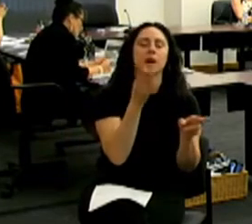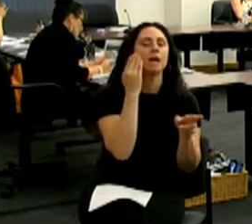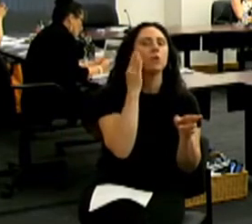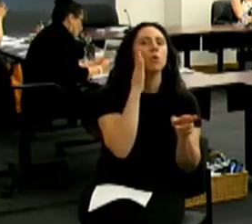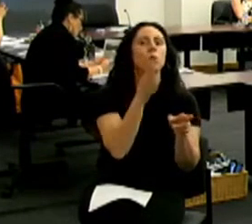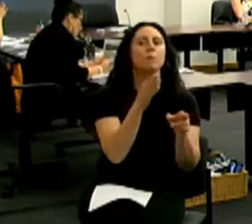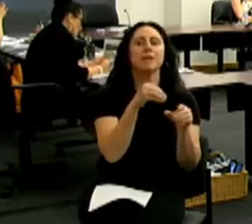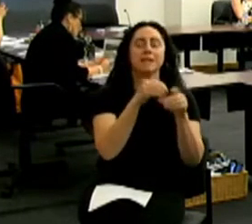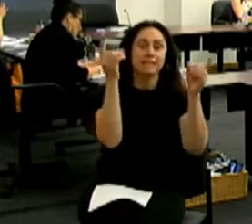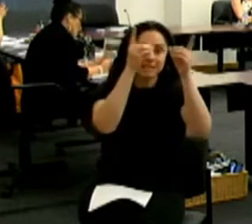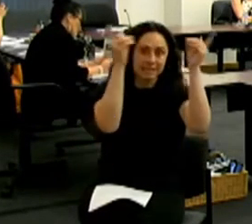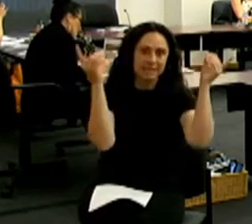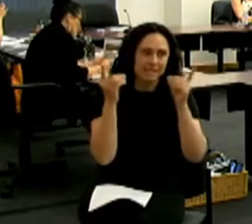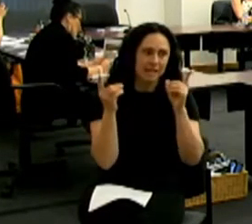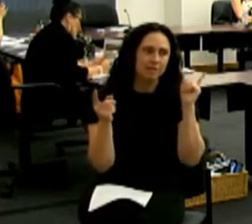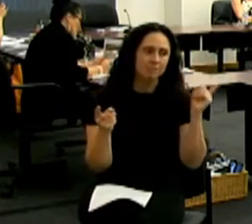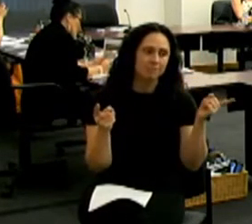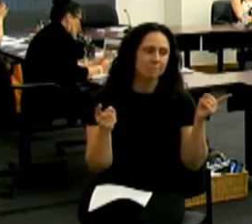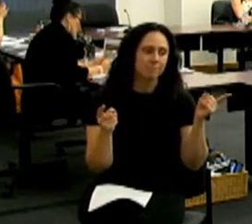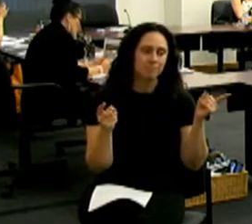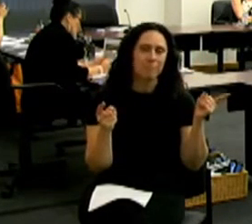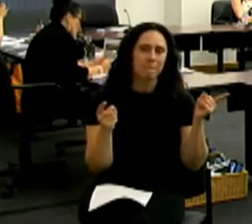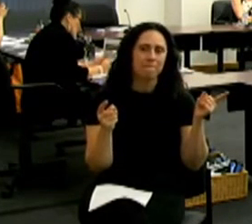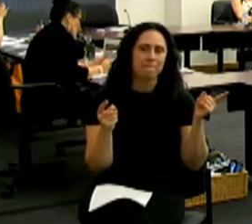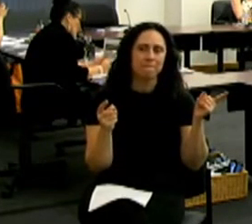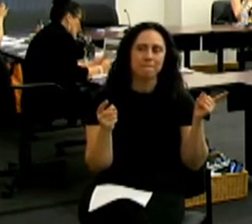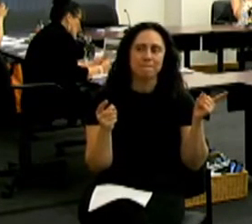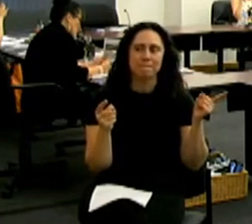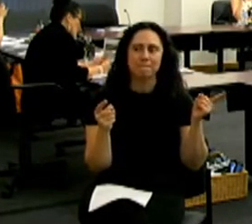know you'll be in Disney, so